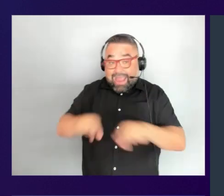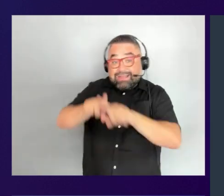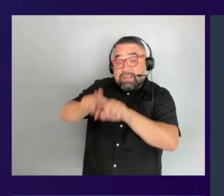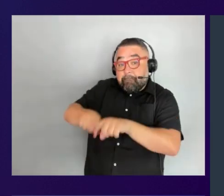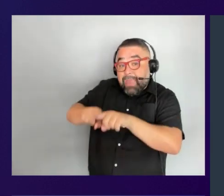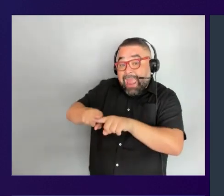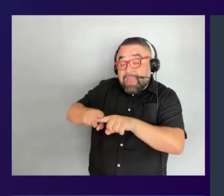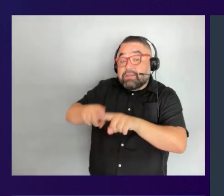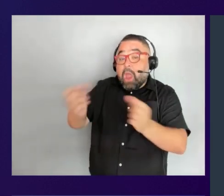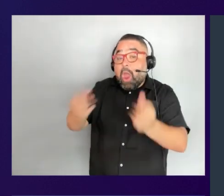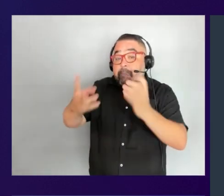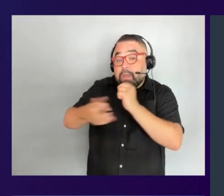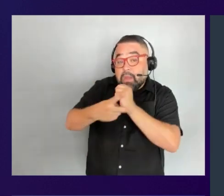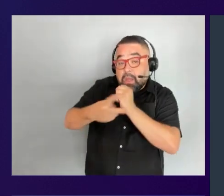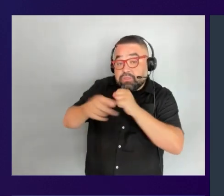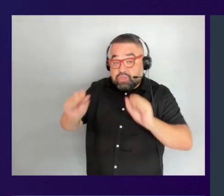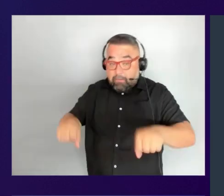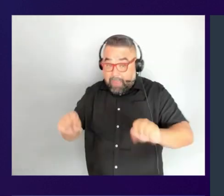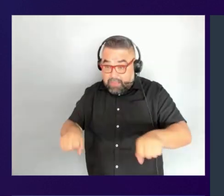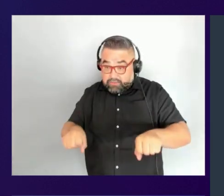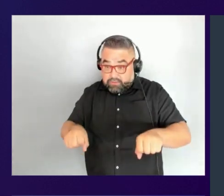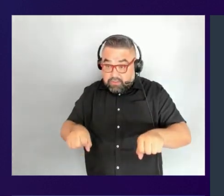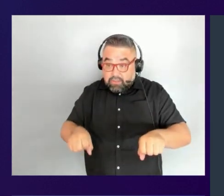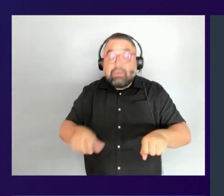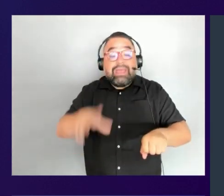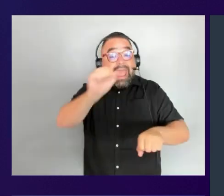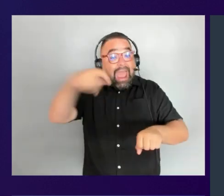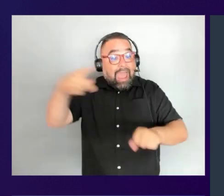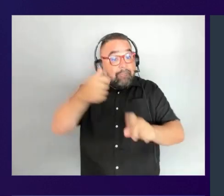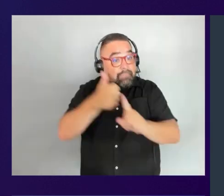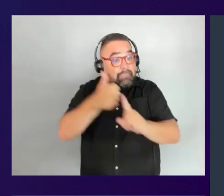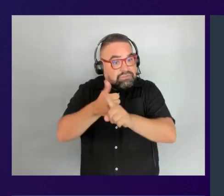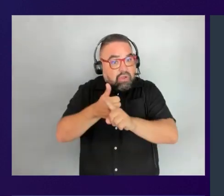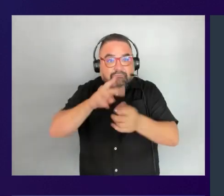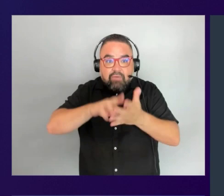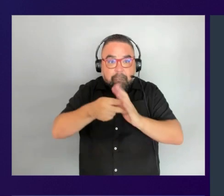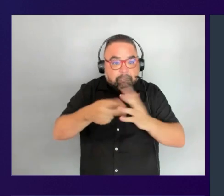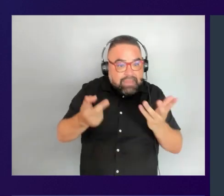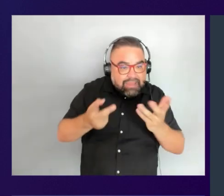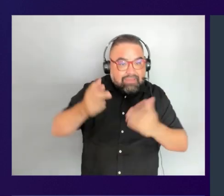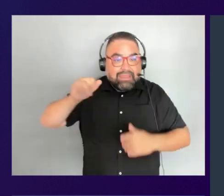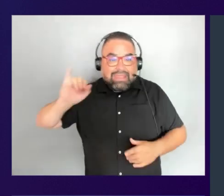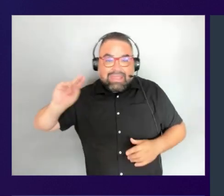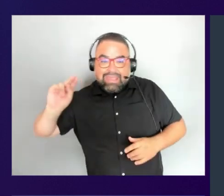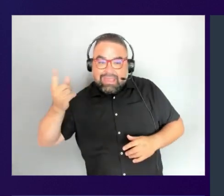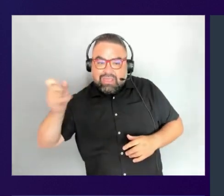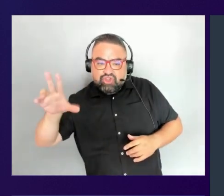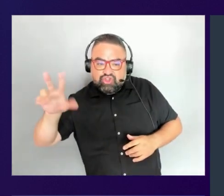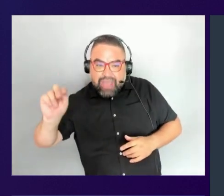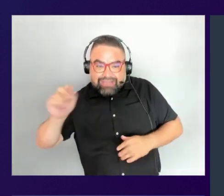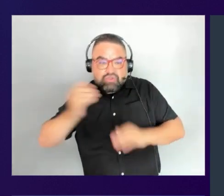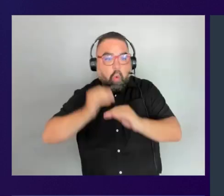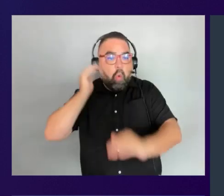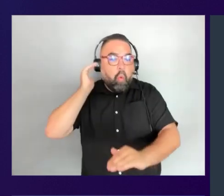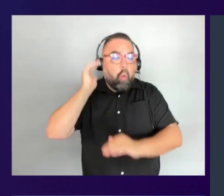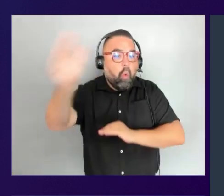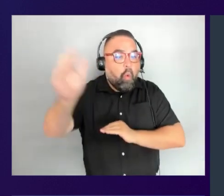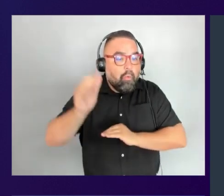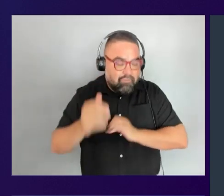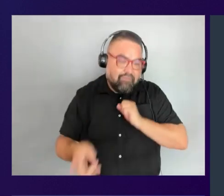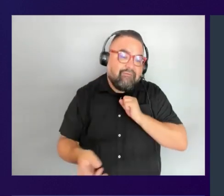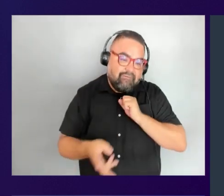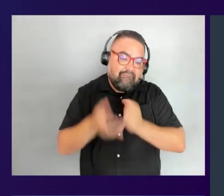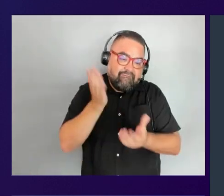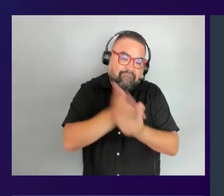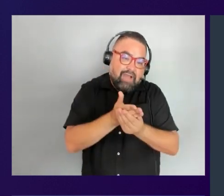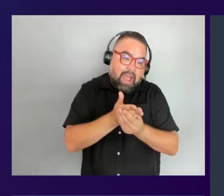Provision throughput is recommended when applications have consistent ingest or egress needs beyond the size of the file system. Provision throughput